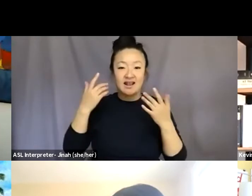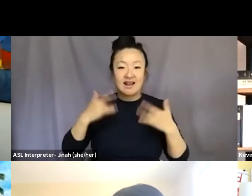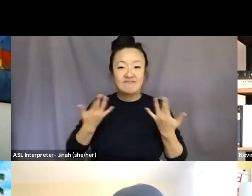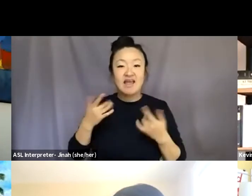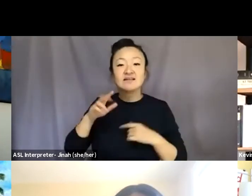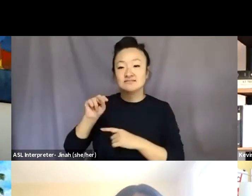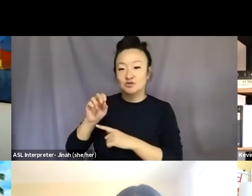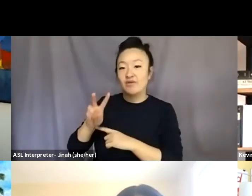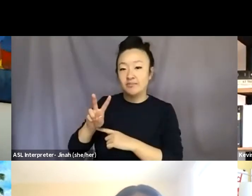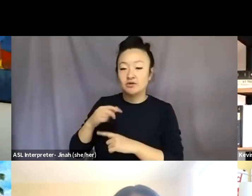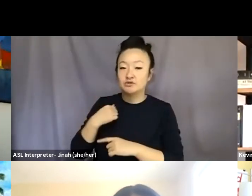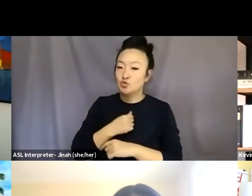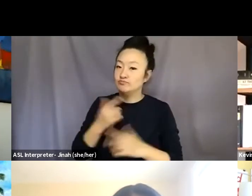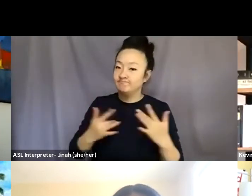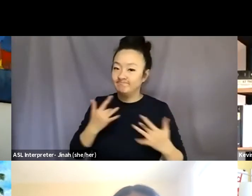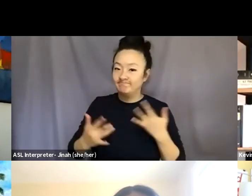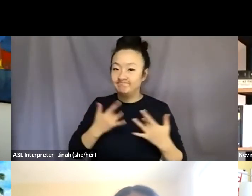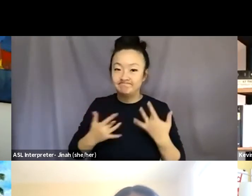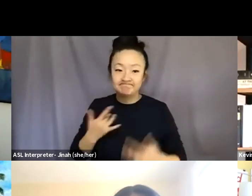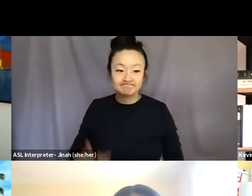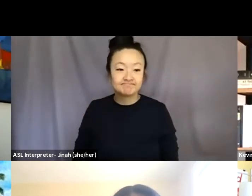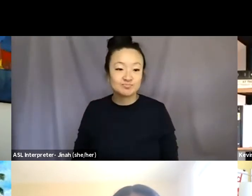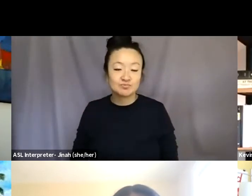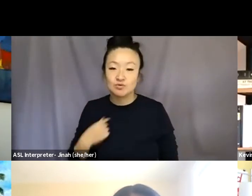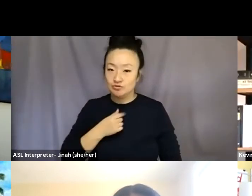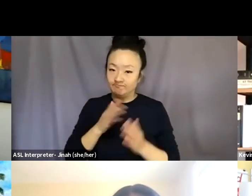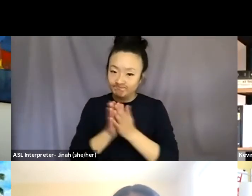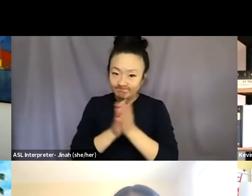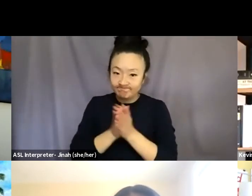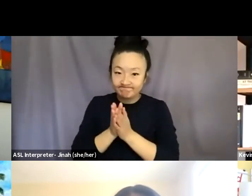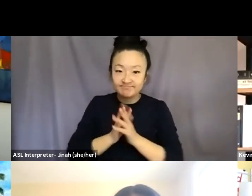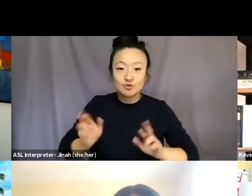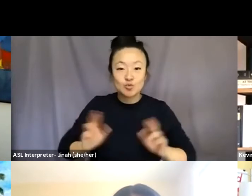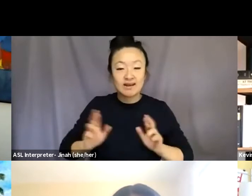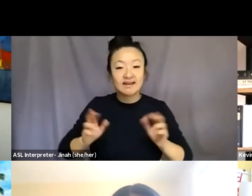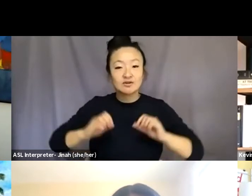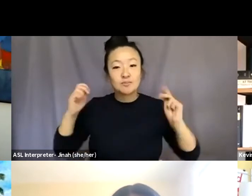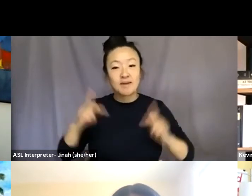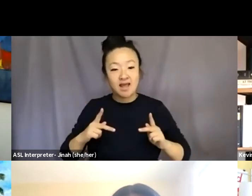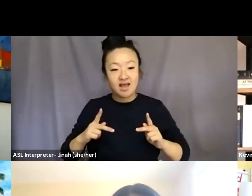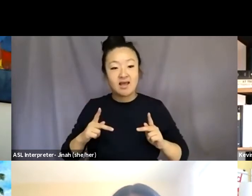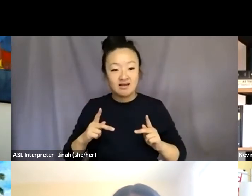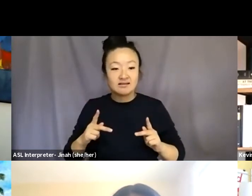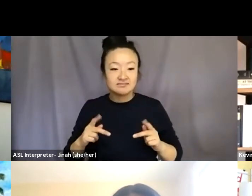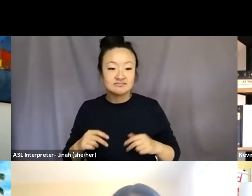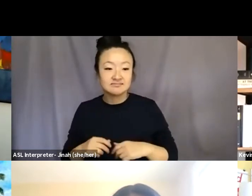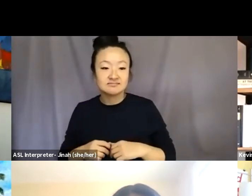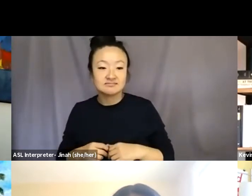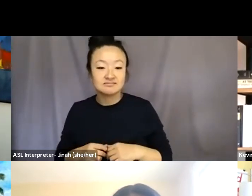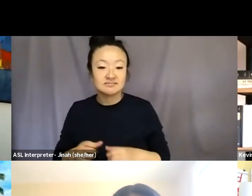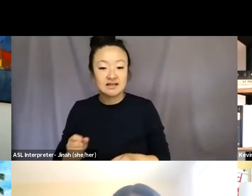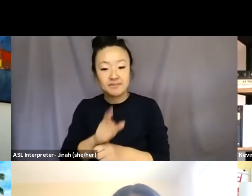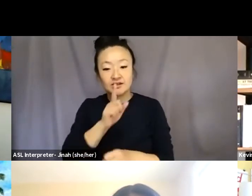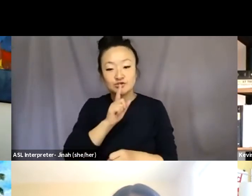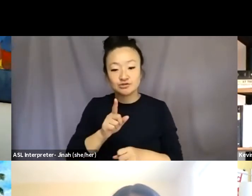November. So we're really excited. We're geared up for getting back on the road and making sure that